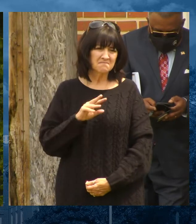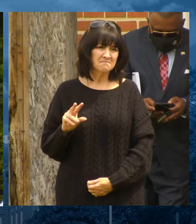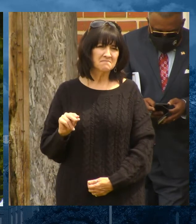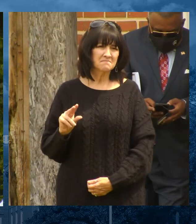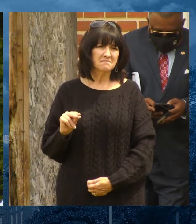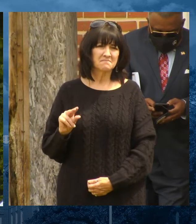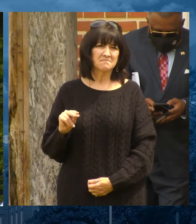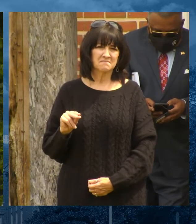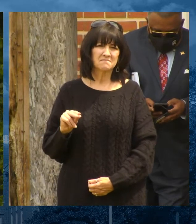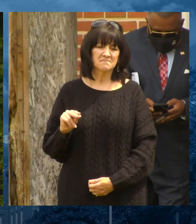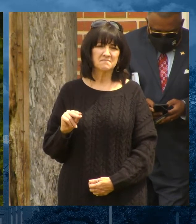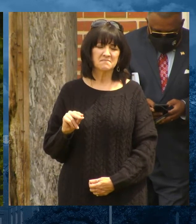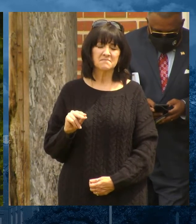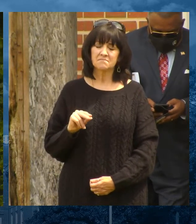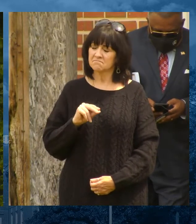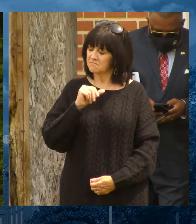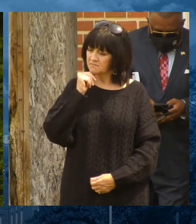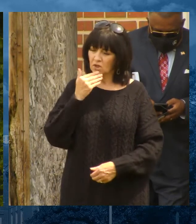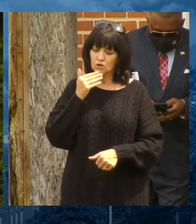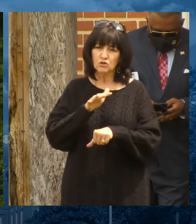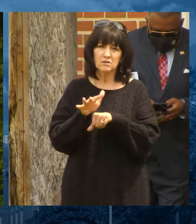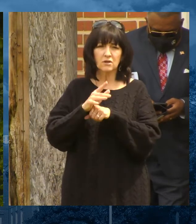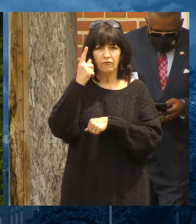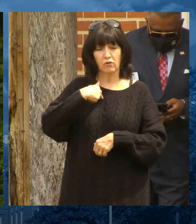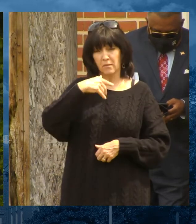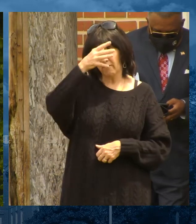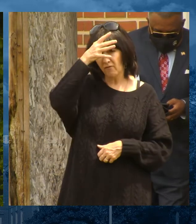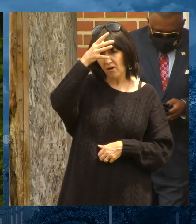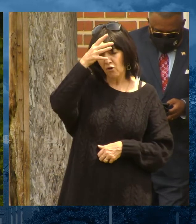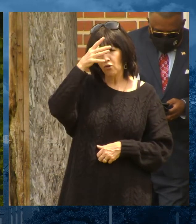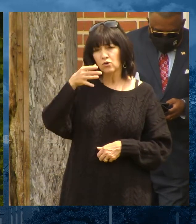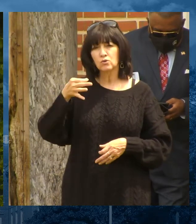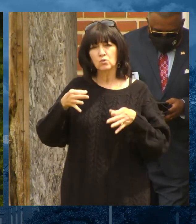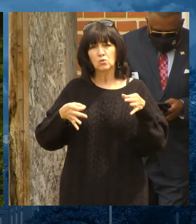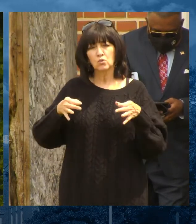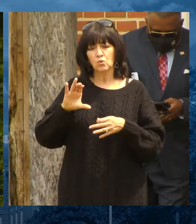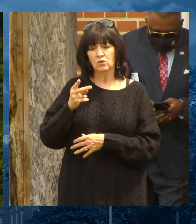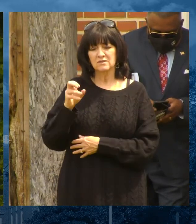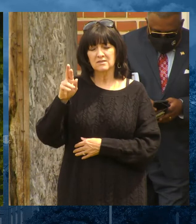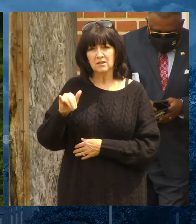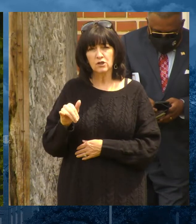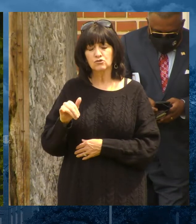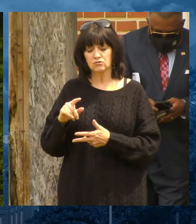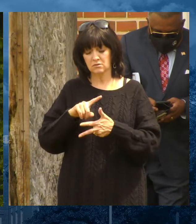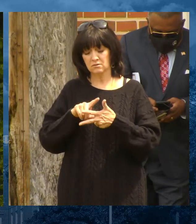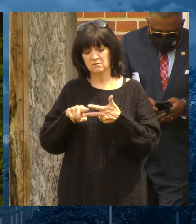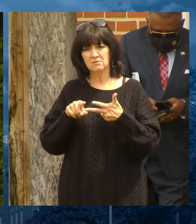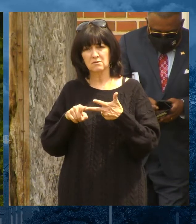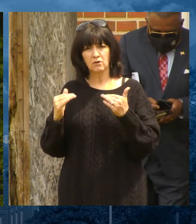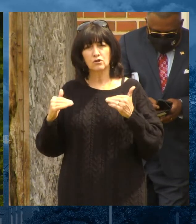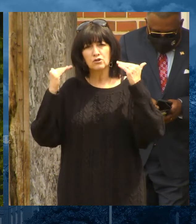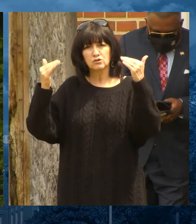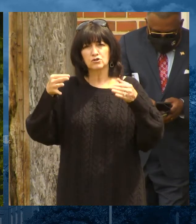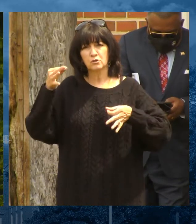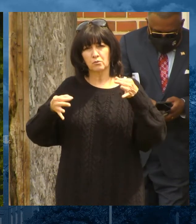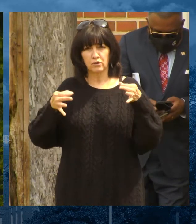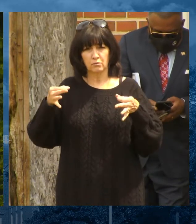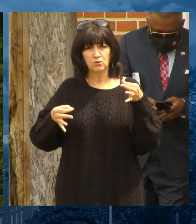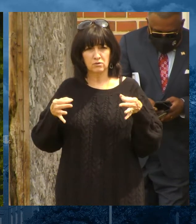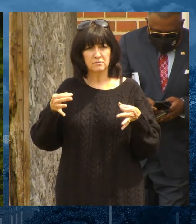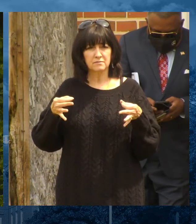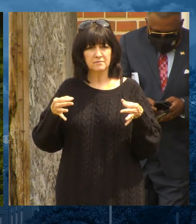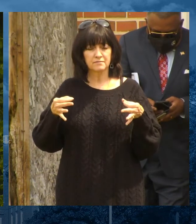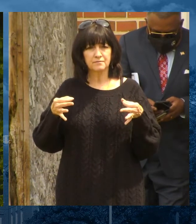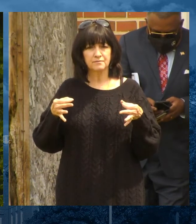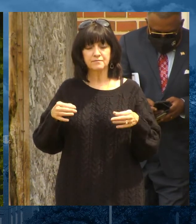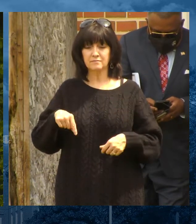or the Court of Chancery, or the United States Supreme Court. The unique role that Delaware played in the